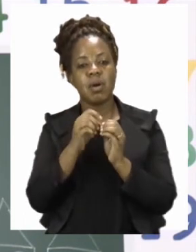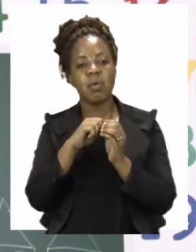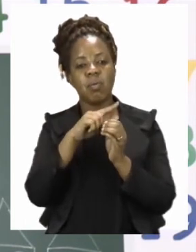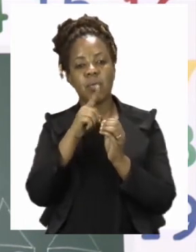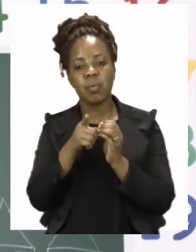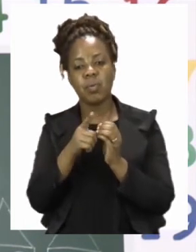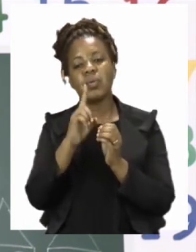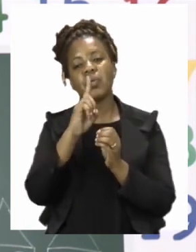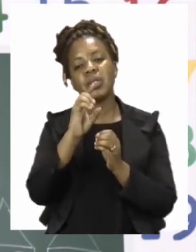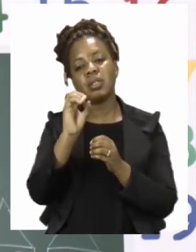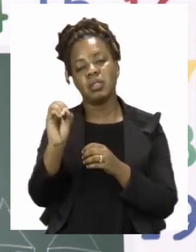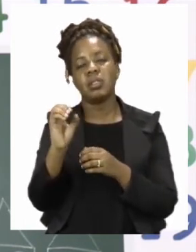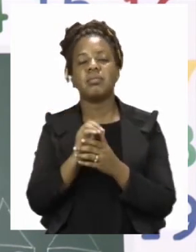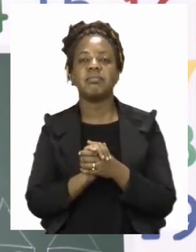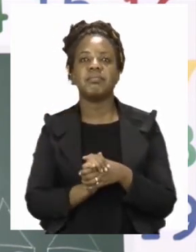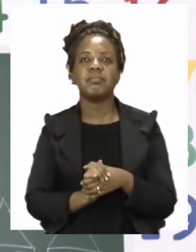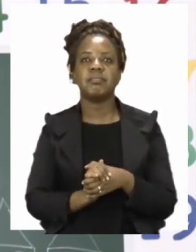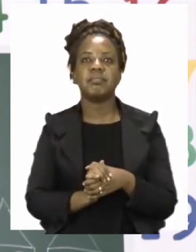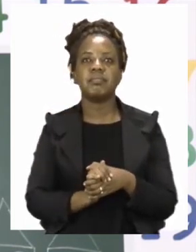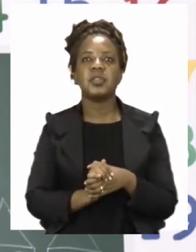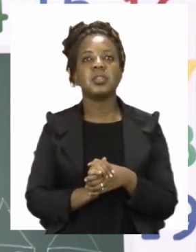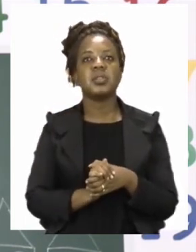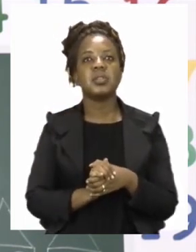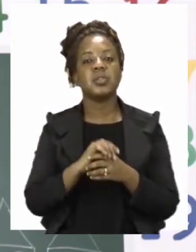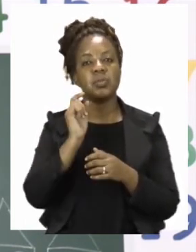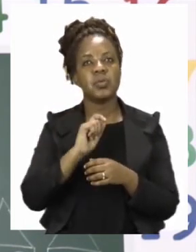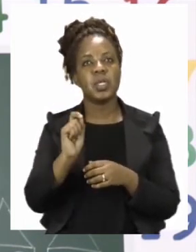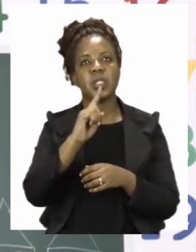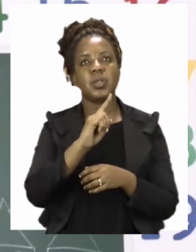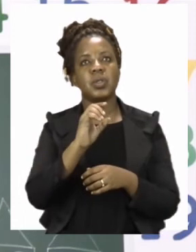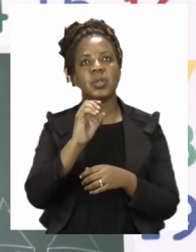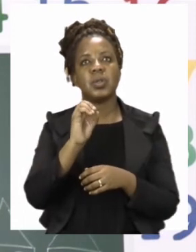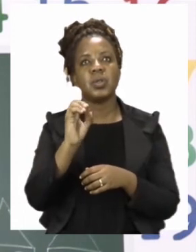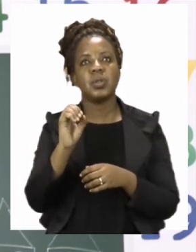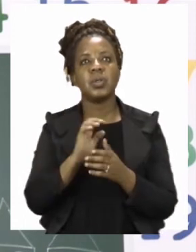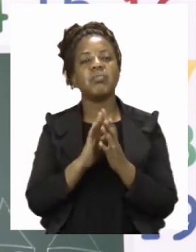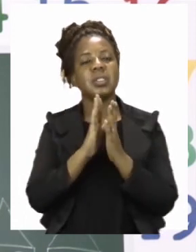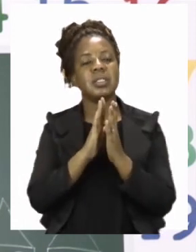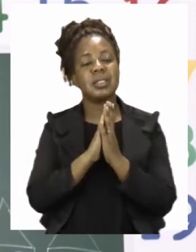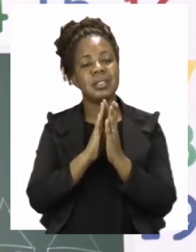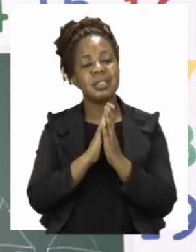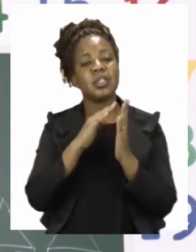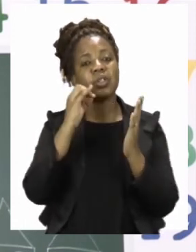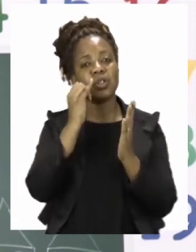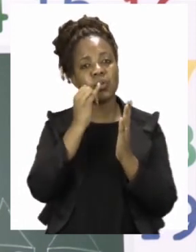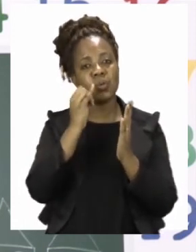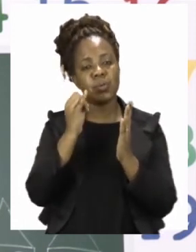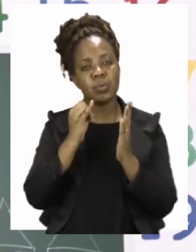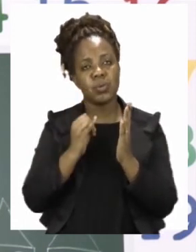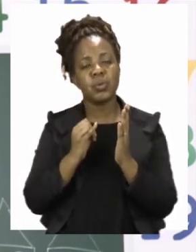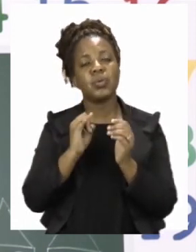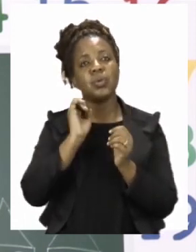will be, and it's between 90 and 100. So we want